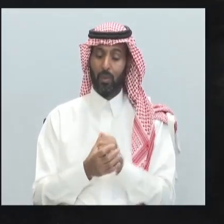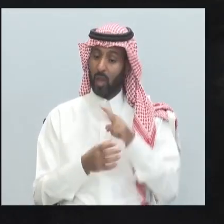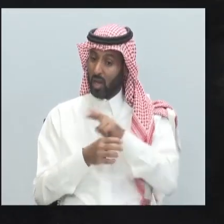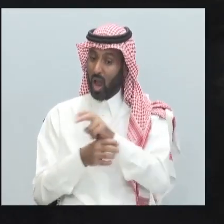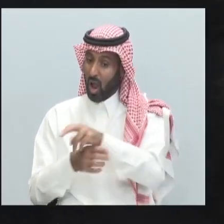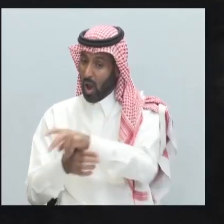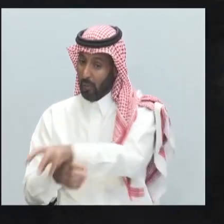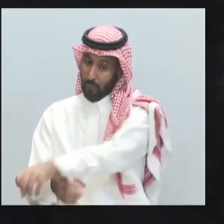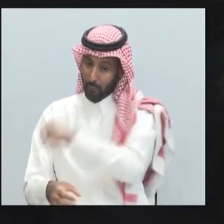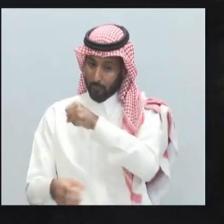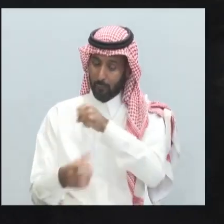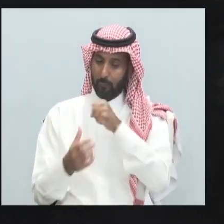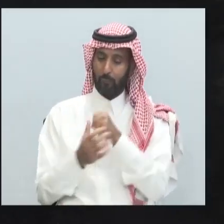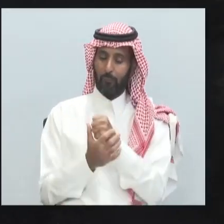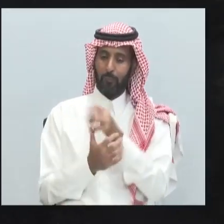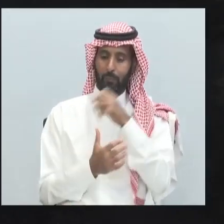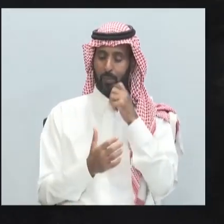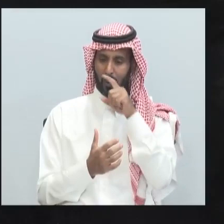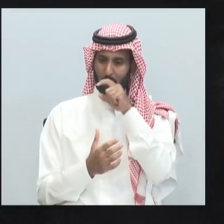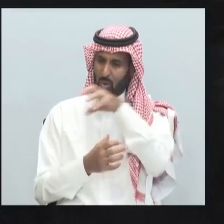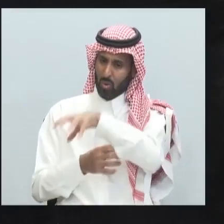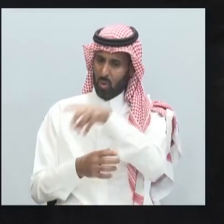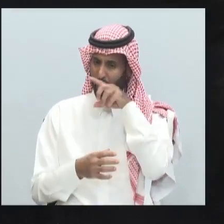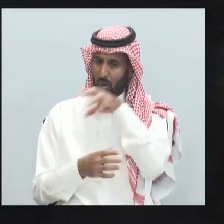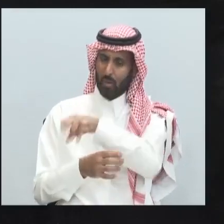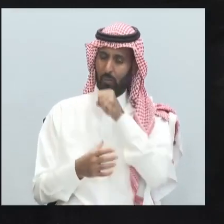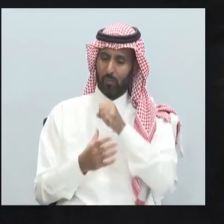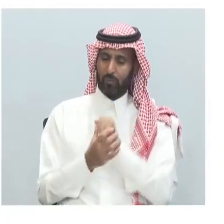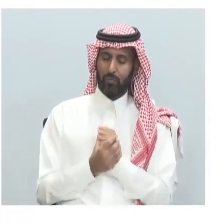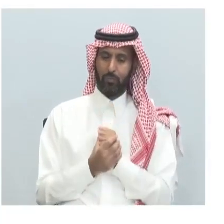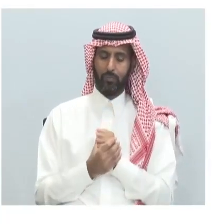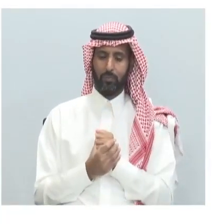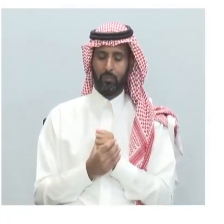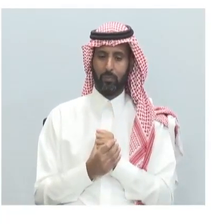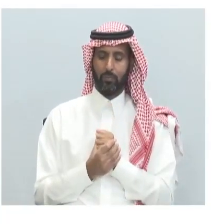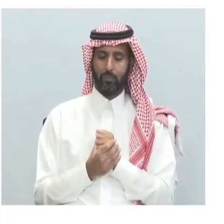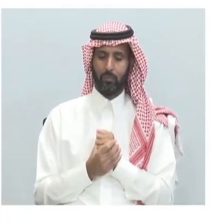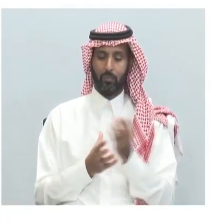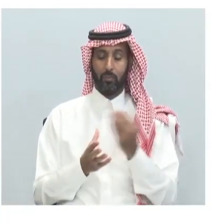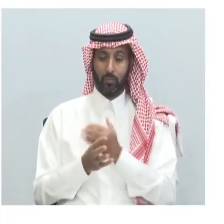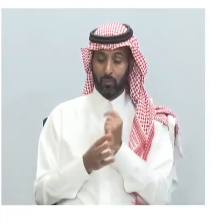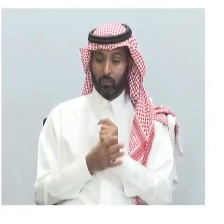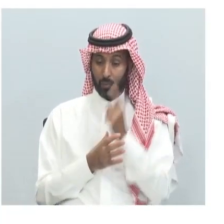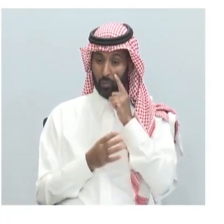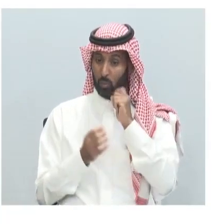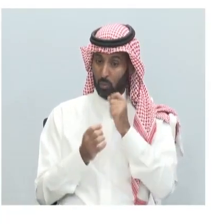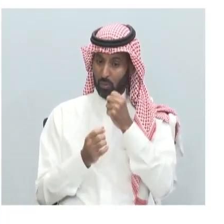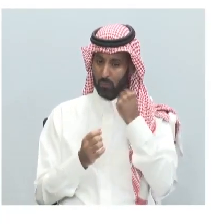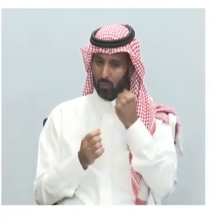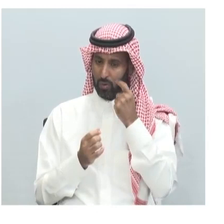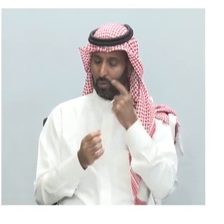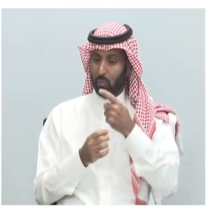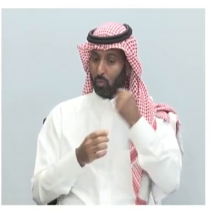okay? So what does it mean hunt? Yes, yasid, yastad, excellent. Okay, after that, falcons are very strong